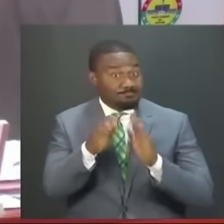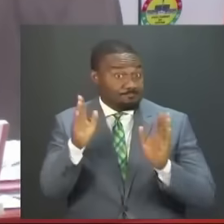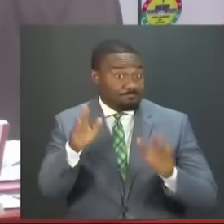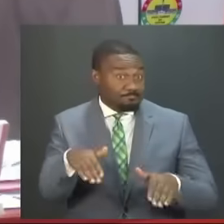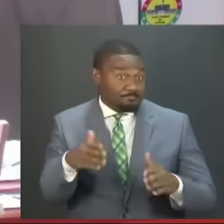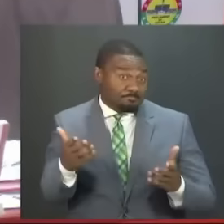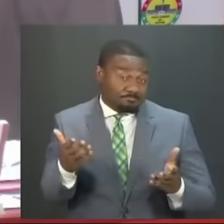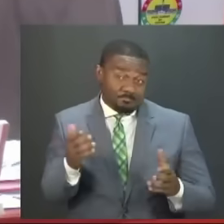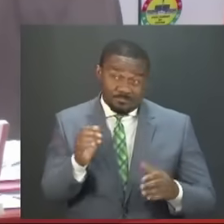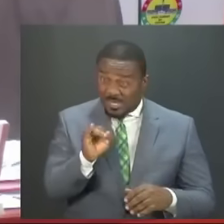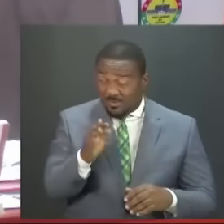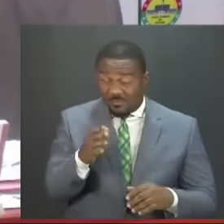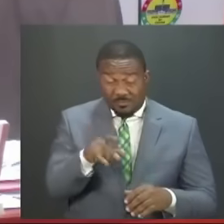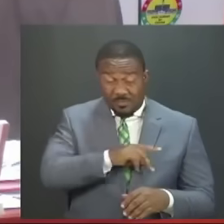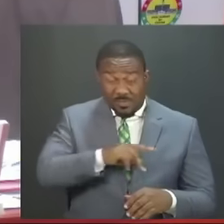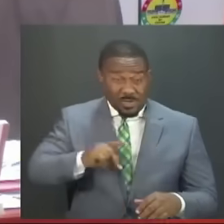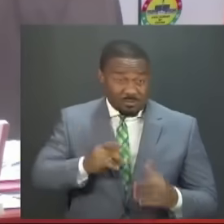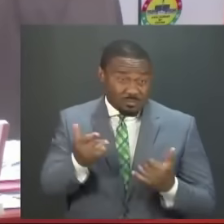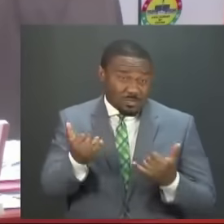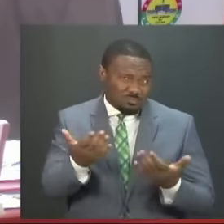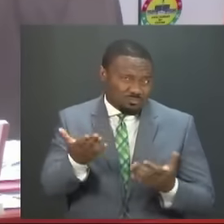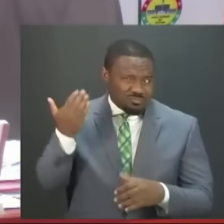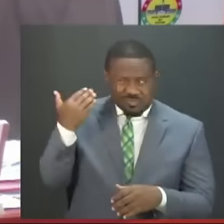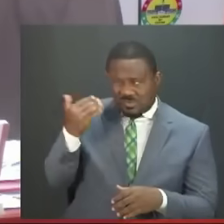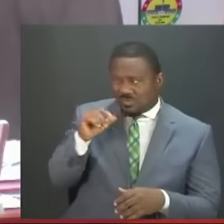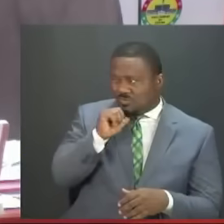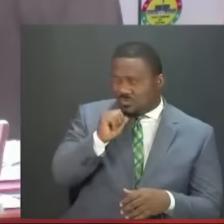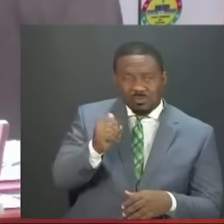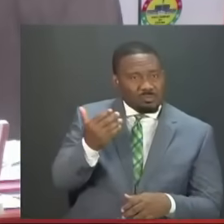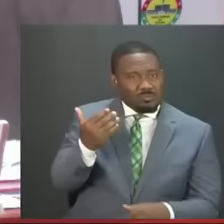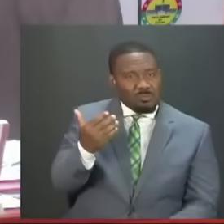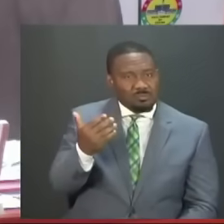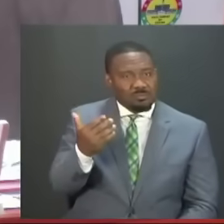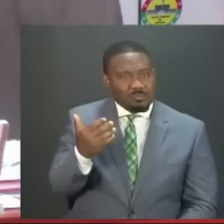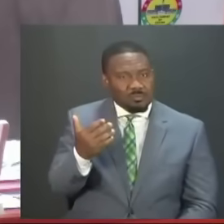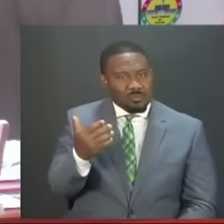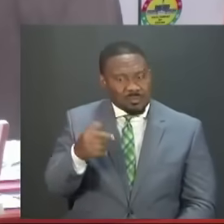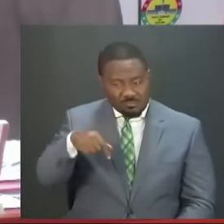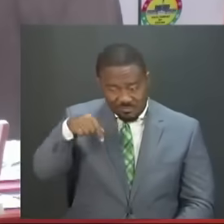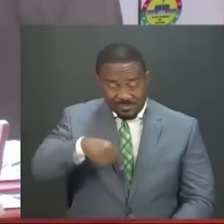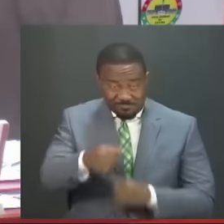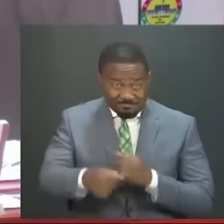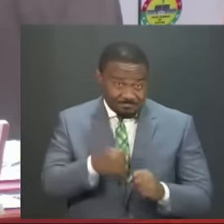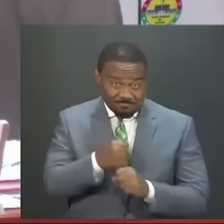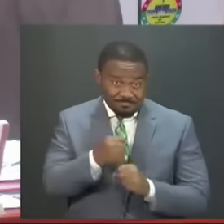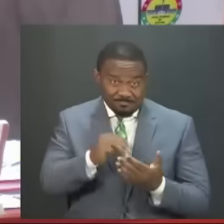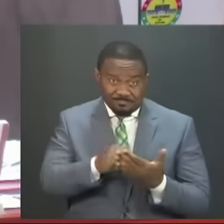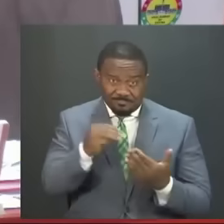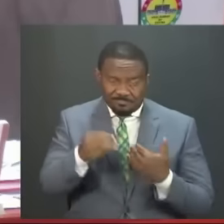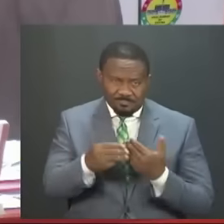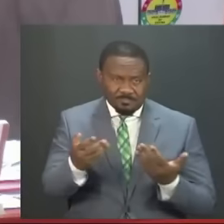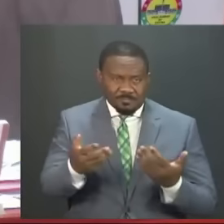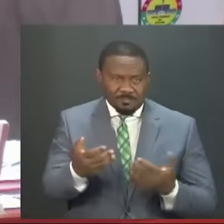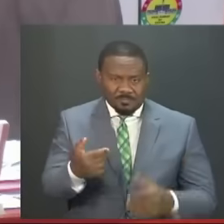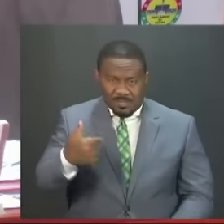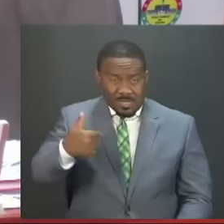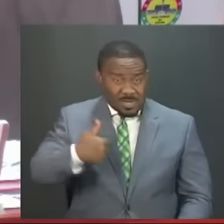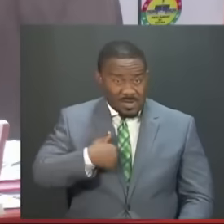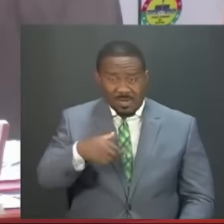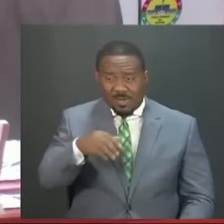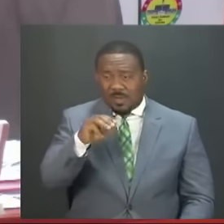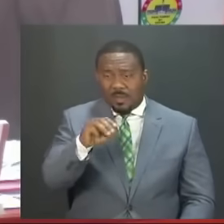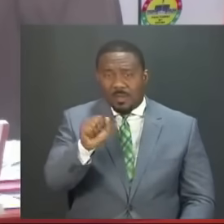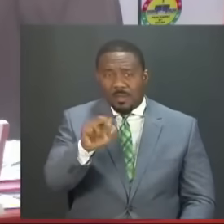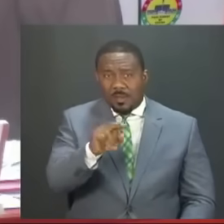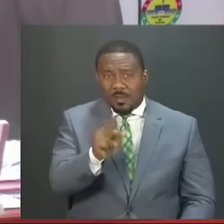own precedents, not long ago, in March, when Afenyo Makin and